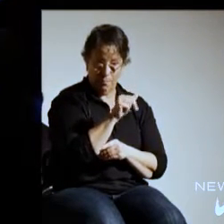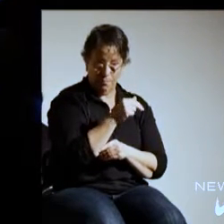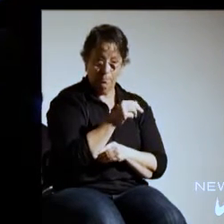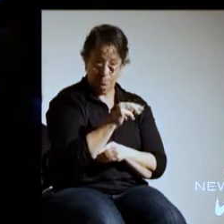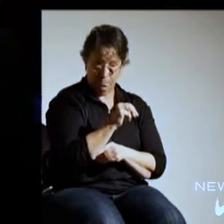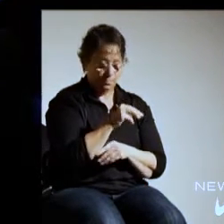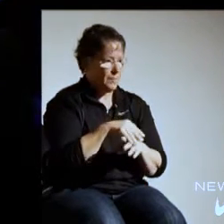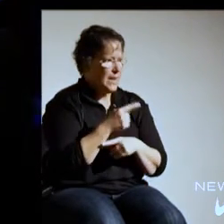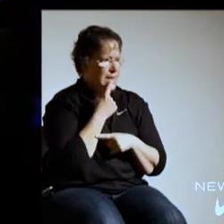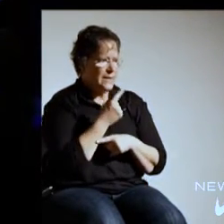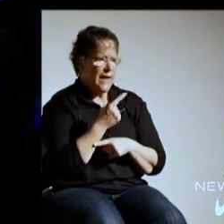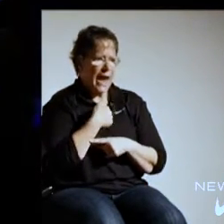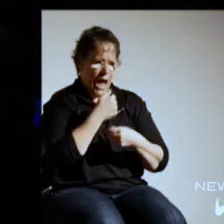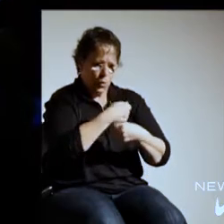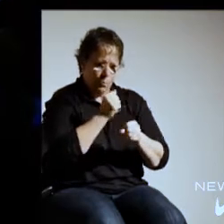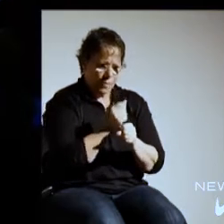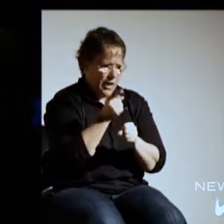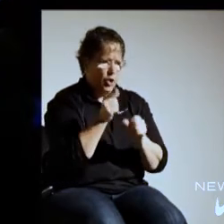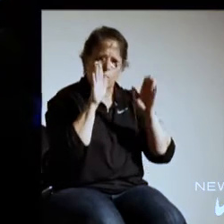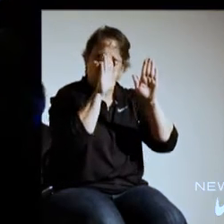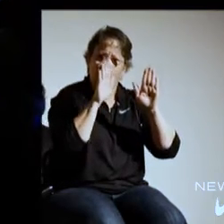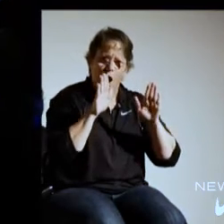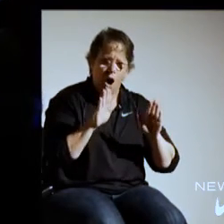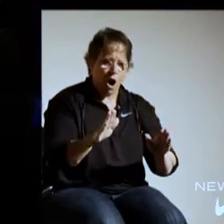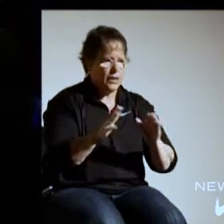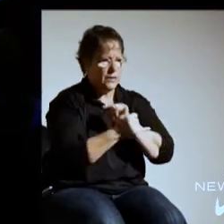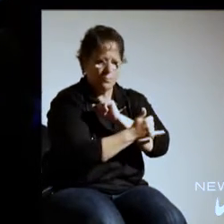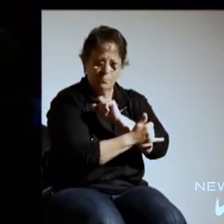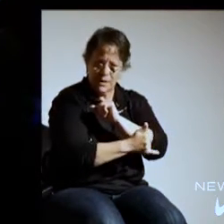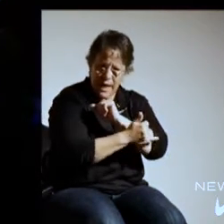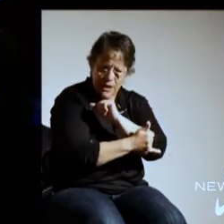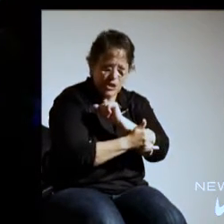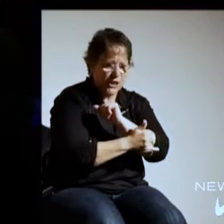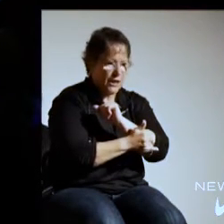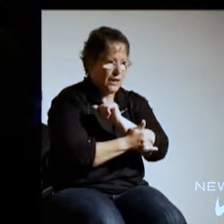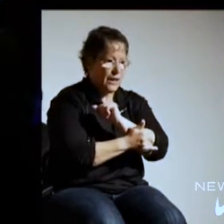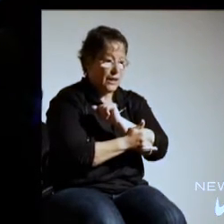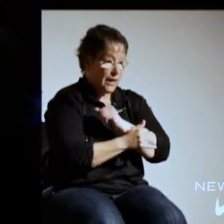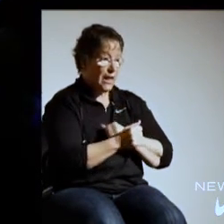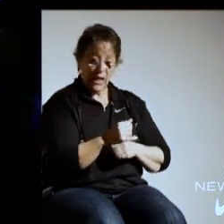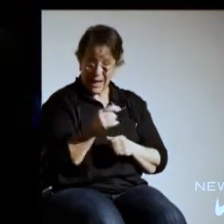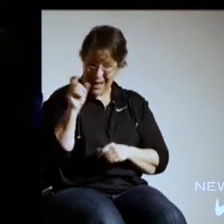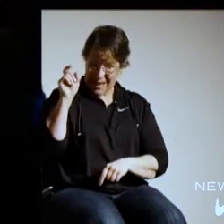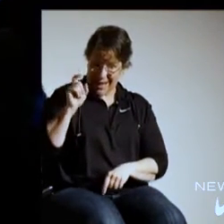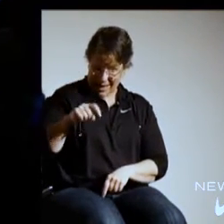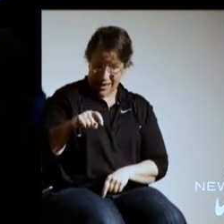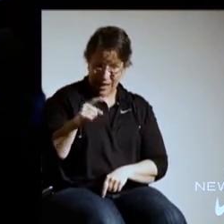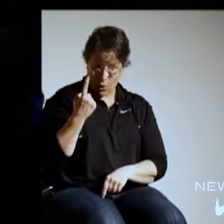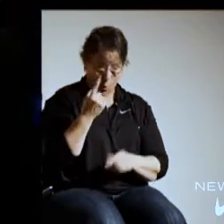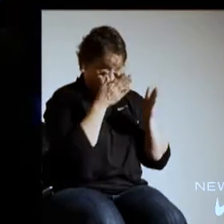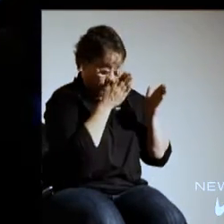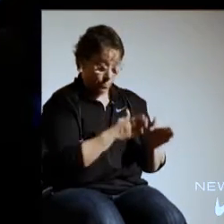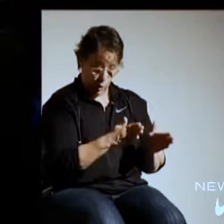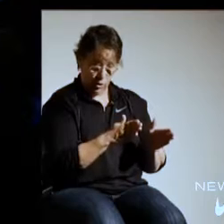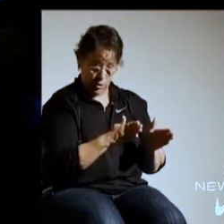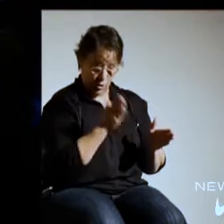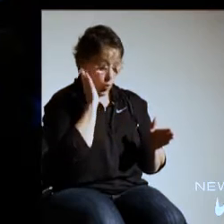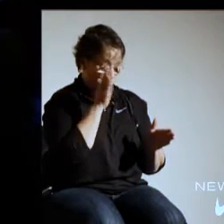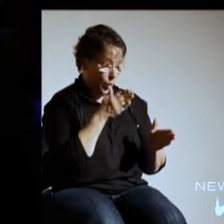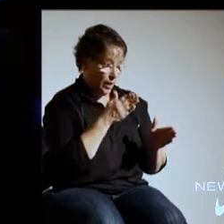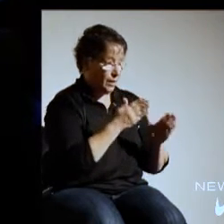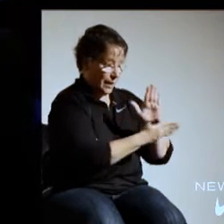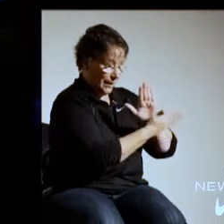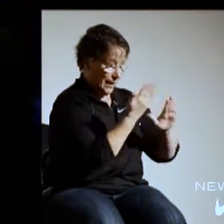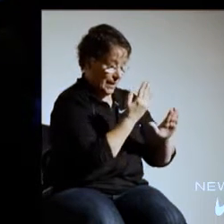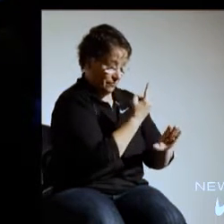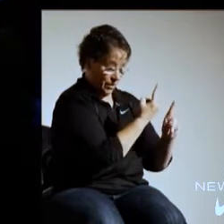nation. He was looking for one man who would be willing to go from where he was and to go to where God told him. He said, I will